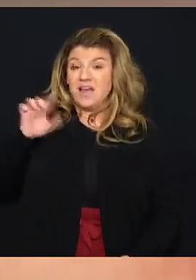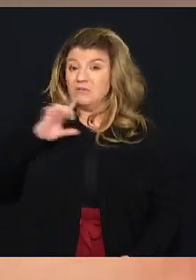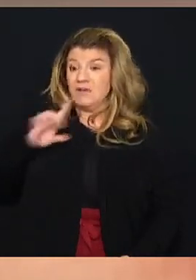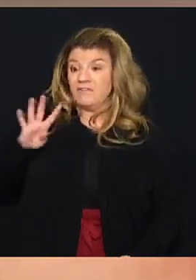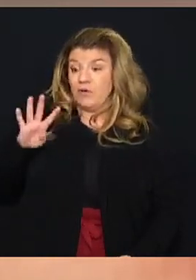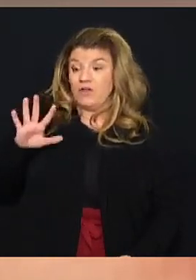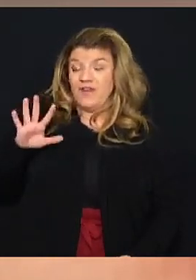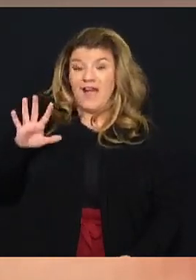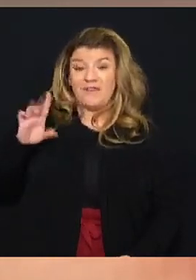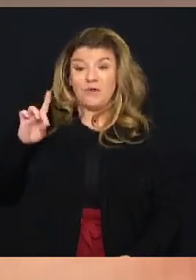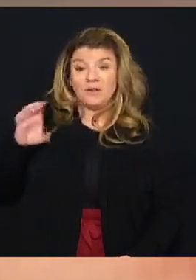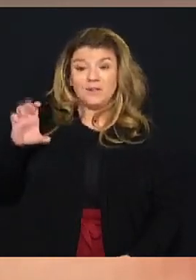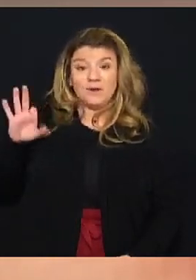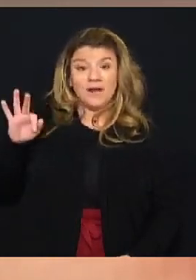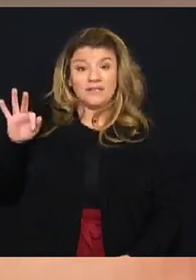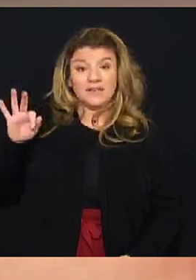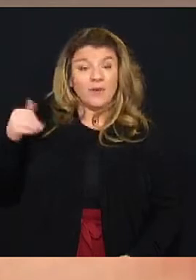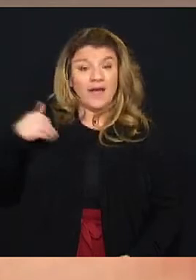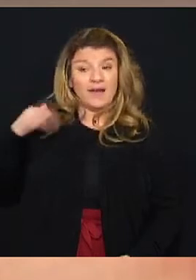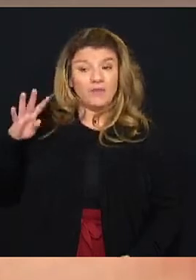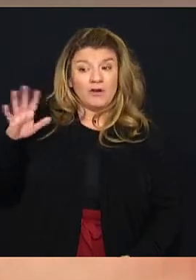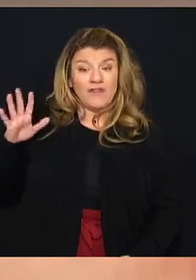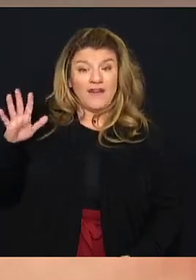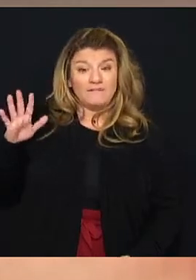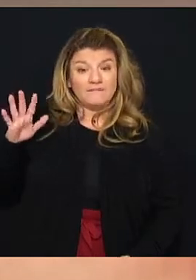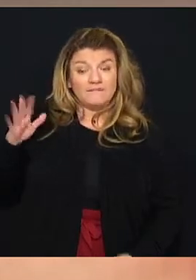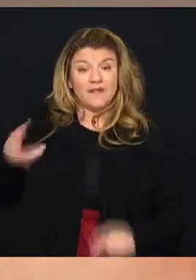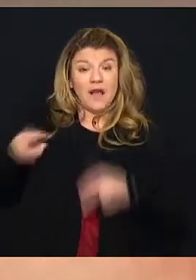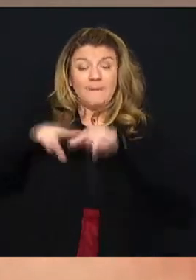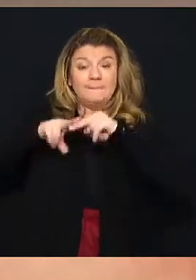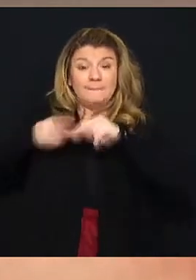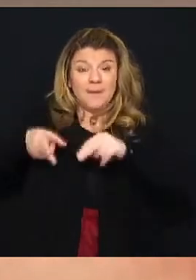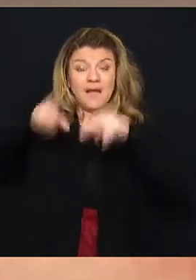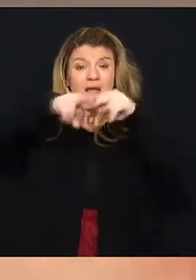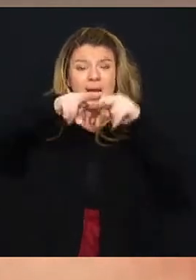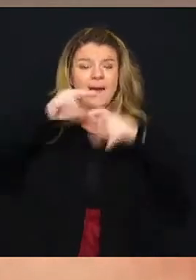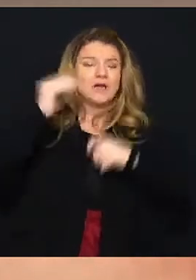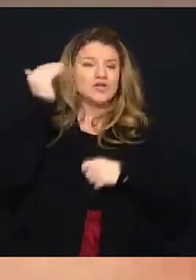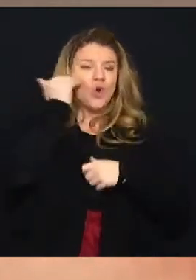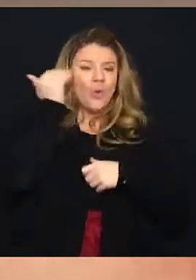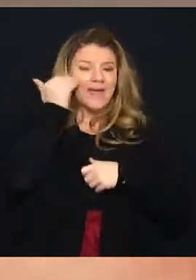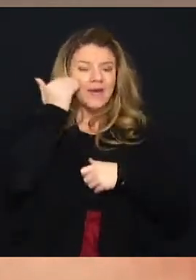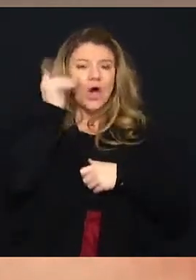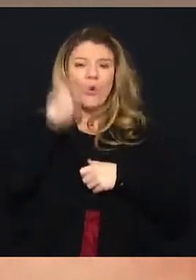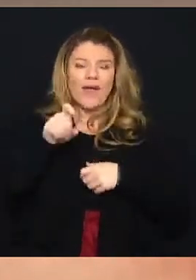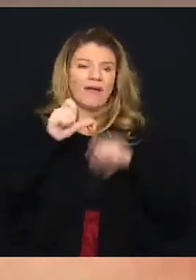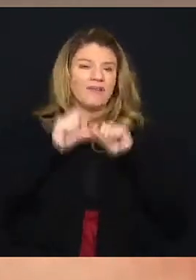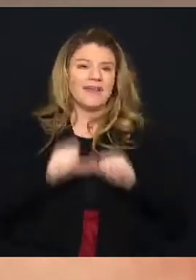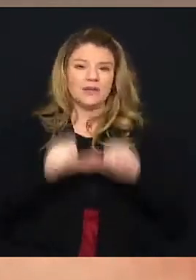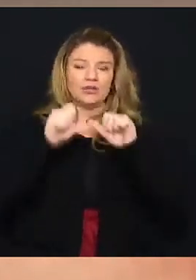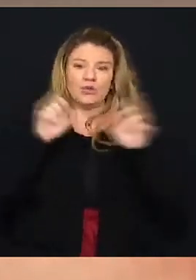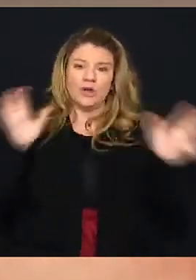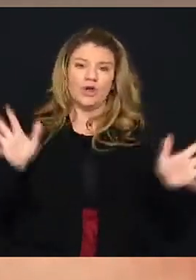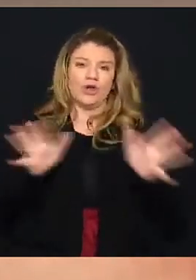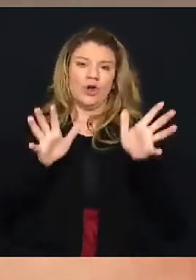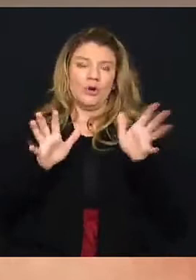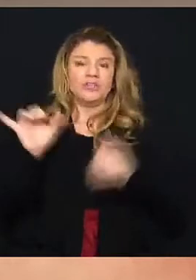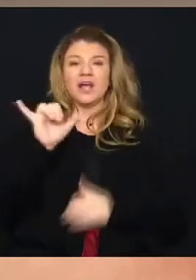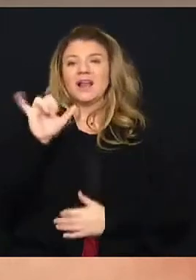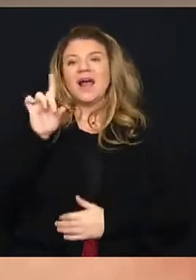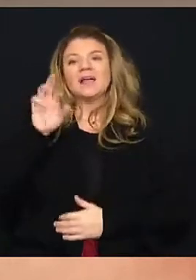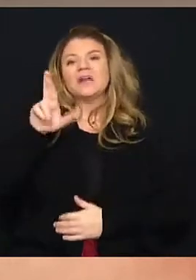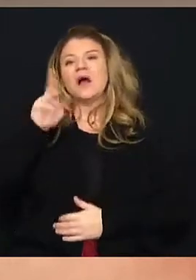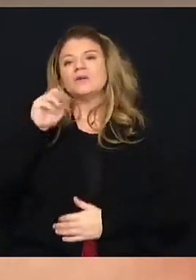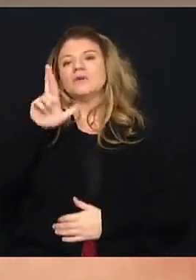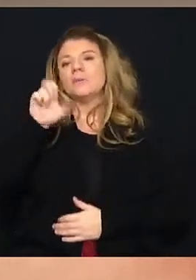45 on the 19th of December. So we know we've got to continue to press. As Dr. Marsh pointed out,